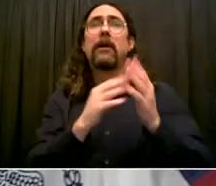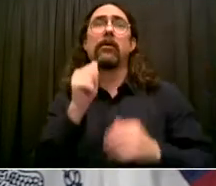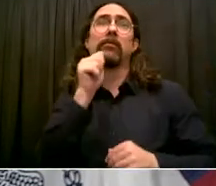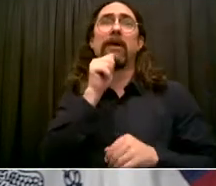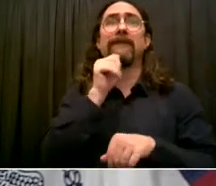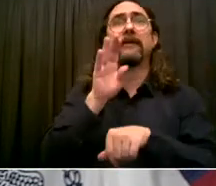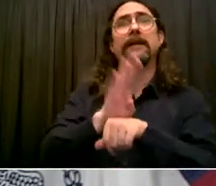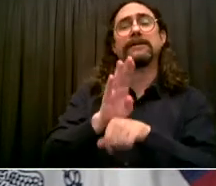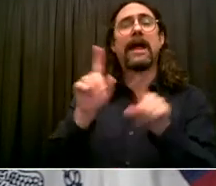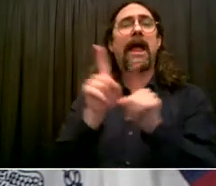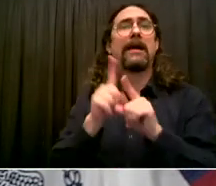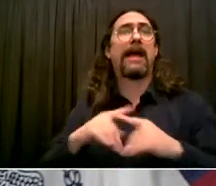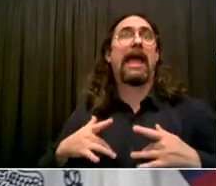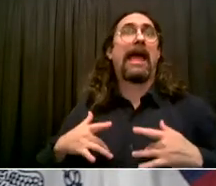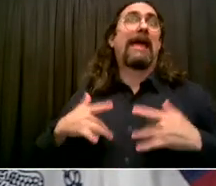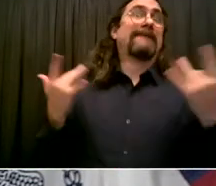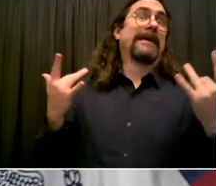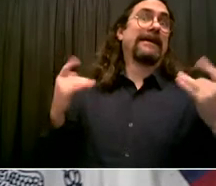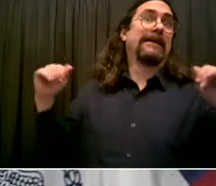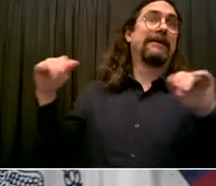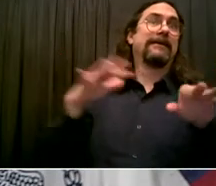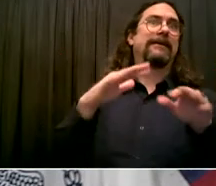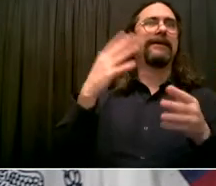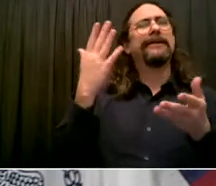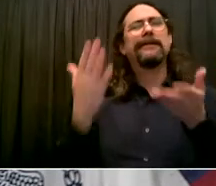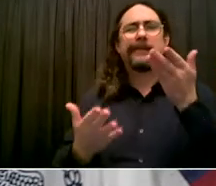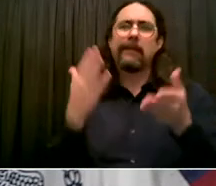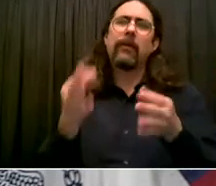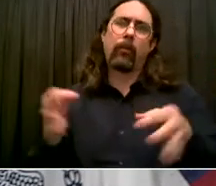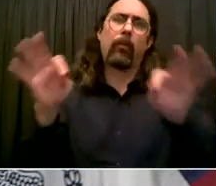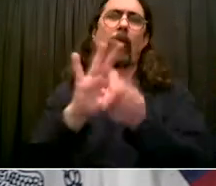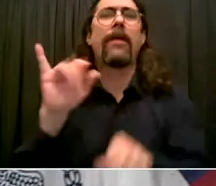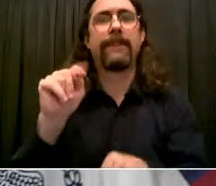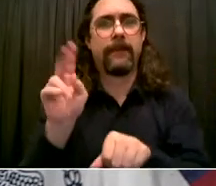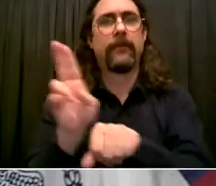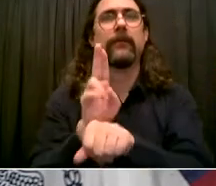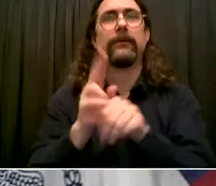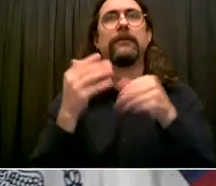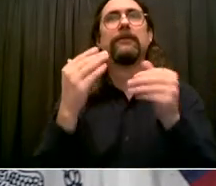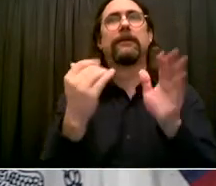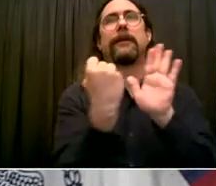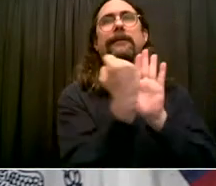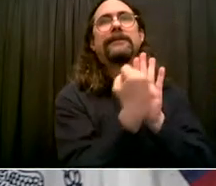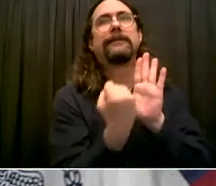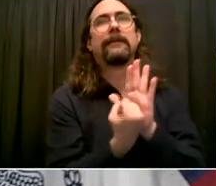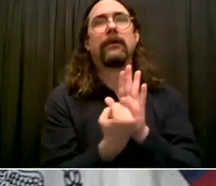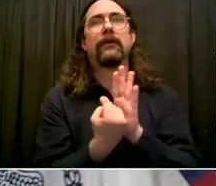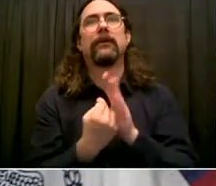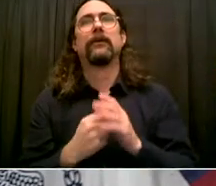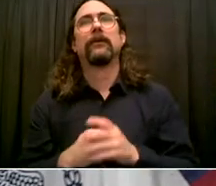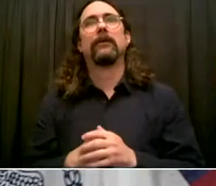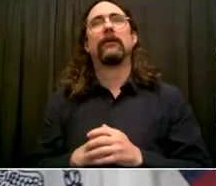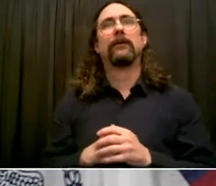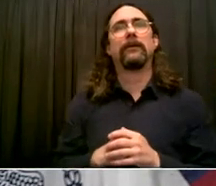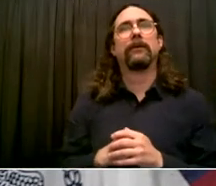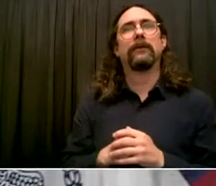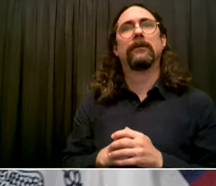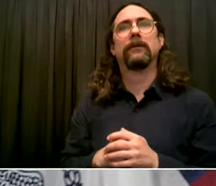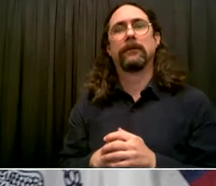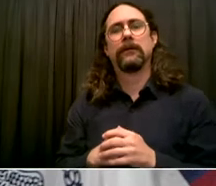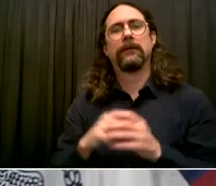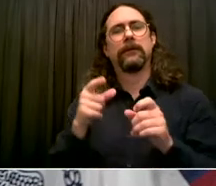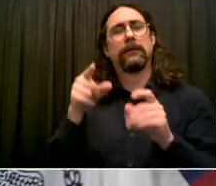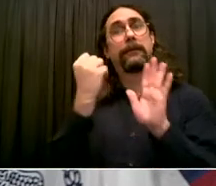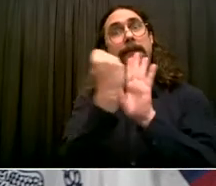But again, I wouldn't make it more than it is. I think the most important thing is to